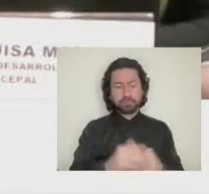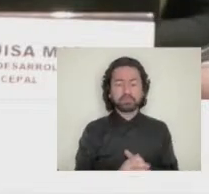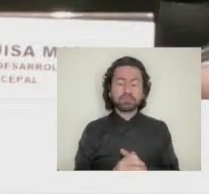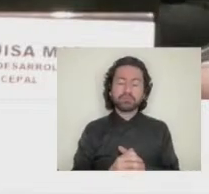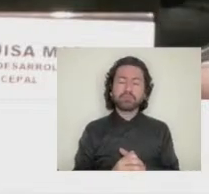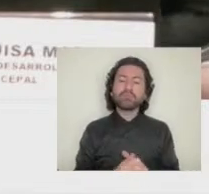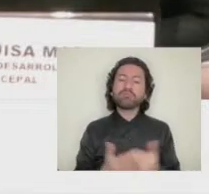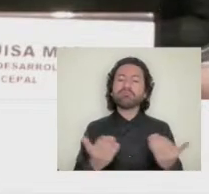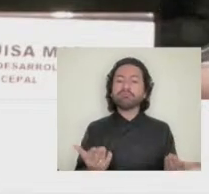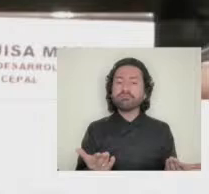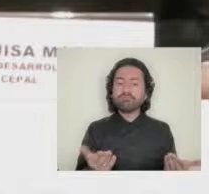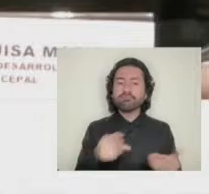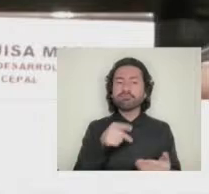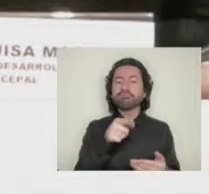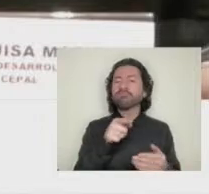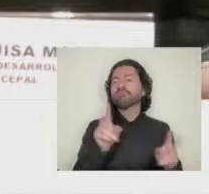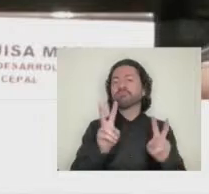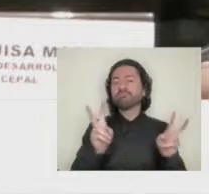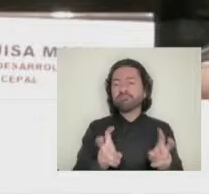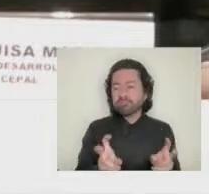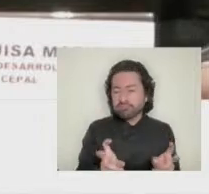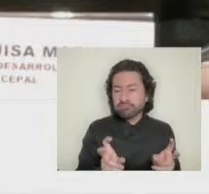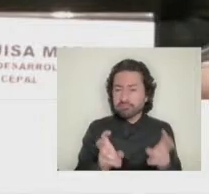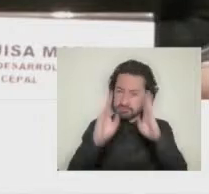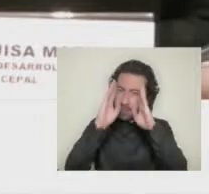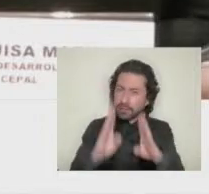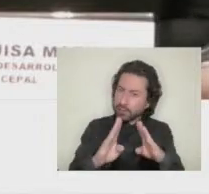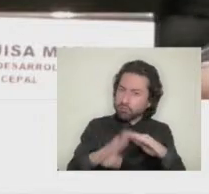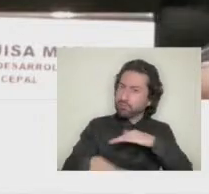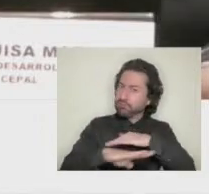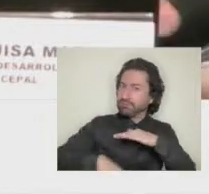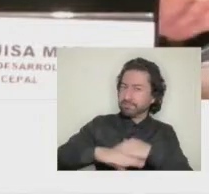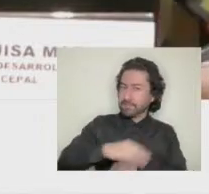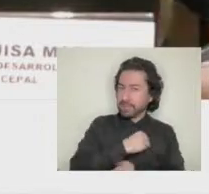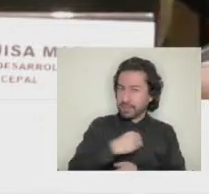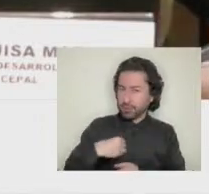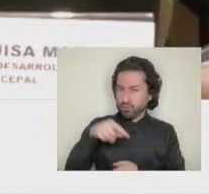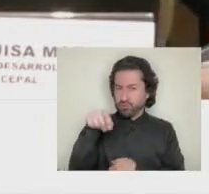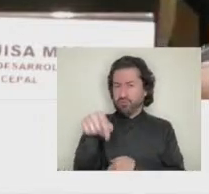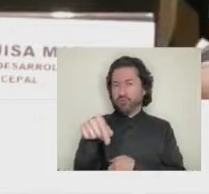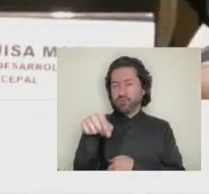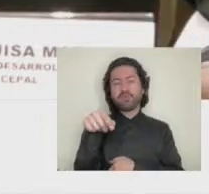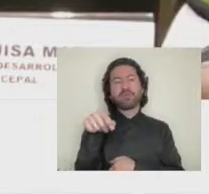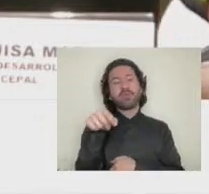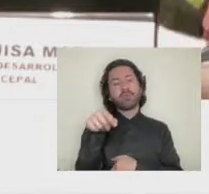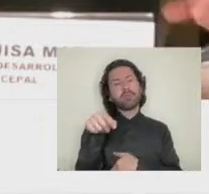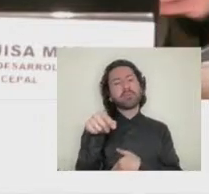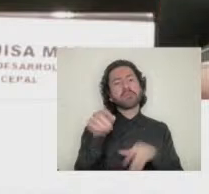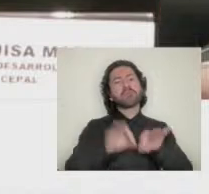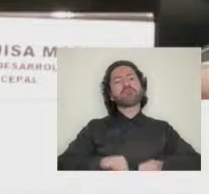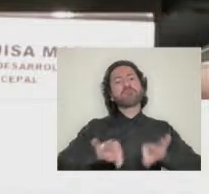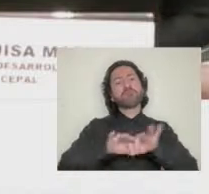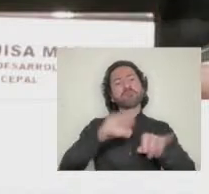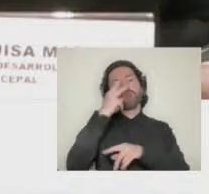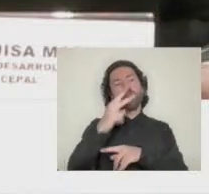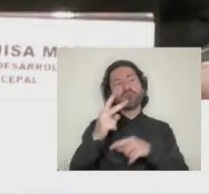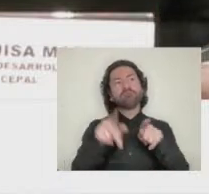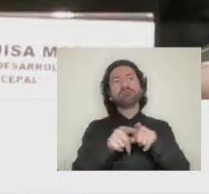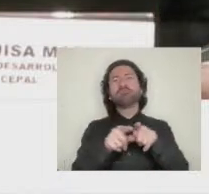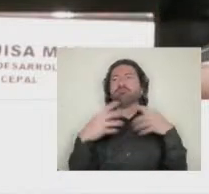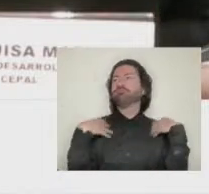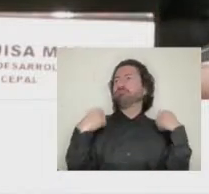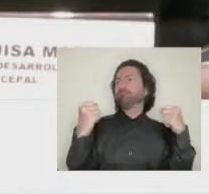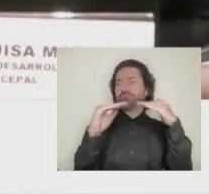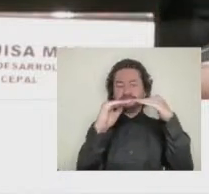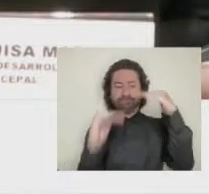What I was mentioning with regards to primary health care is that is viewed as a fundamental aspect to